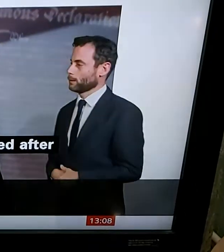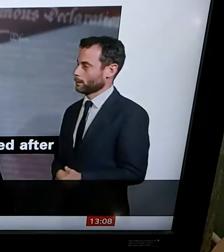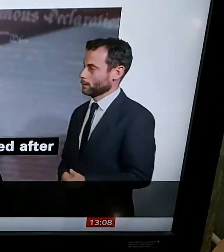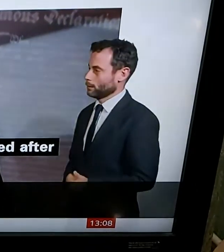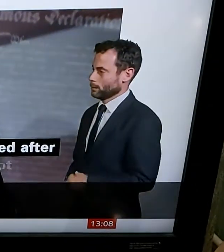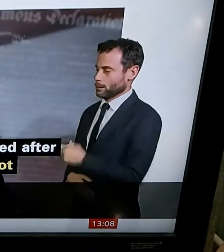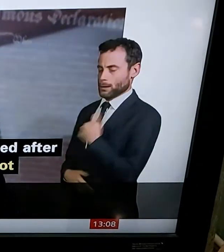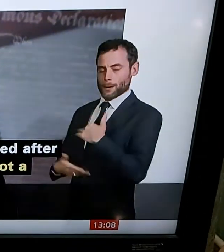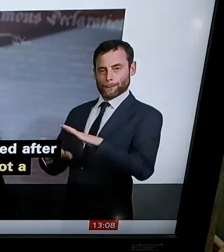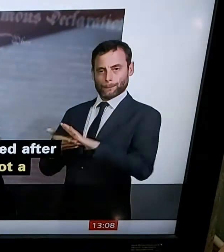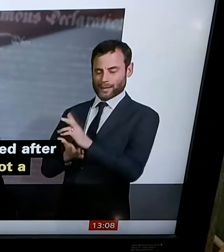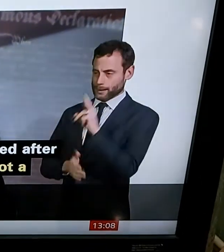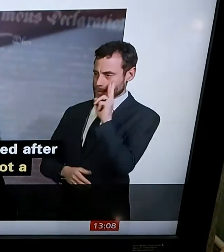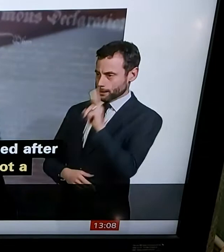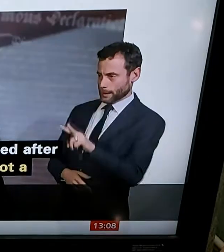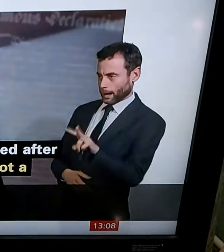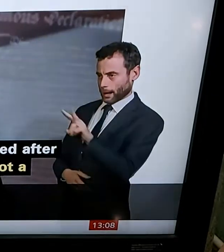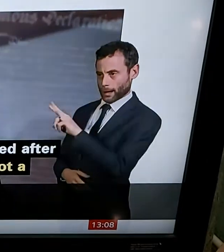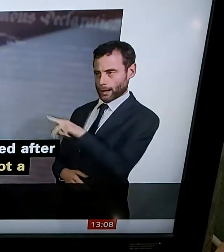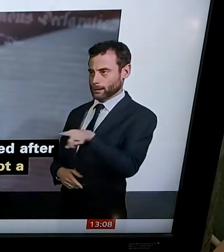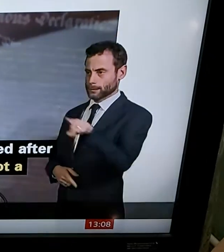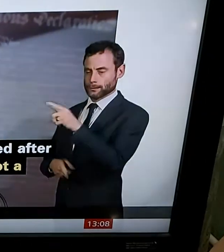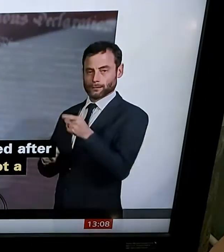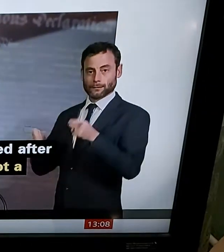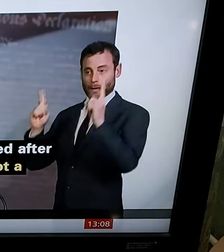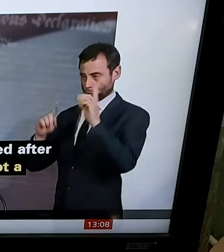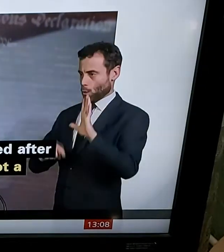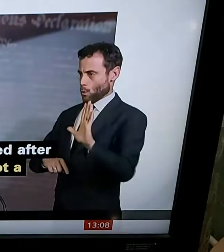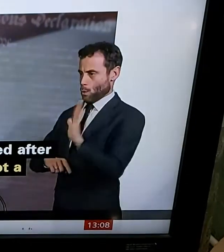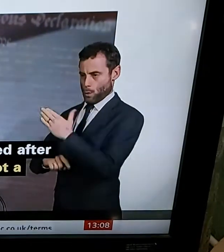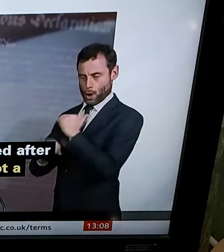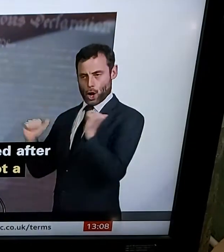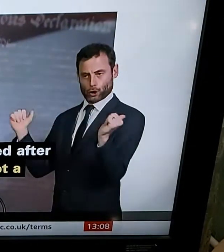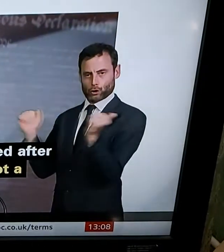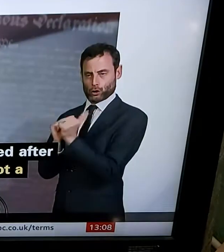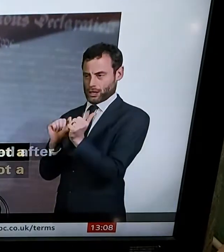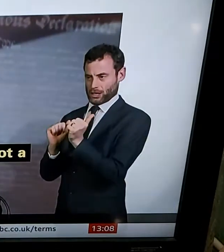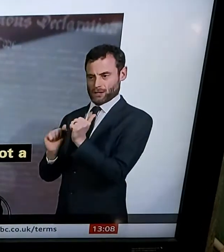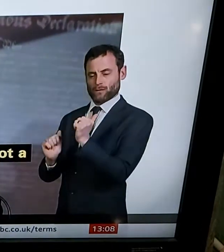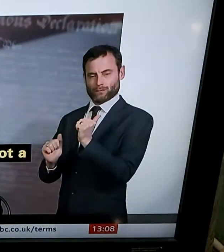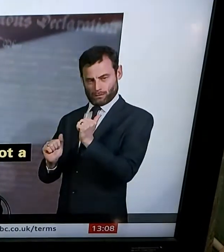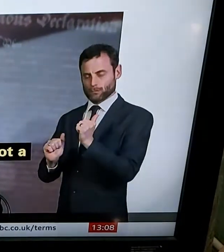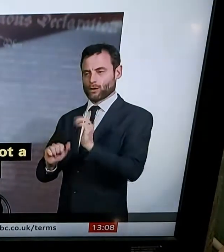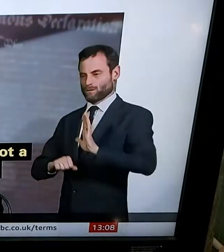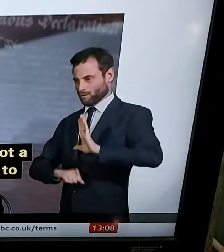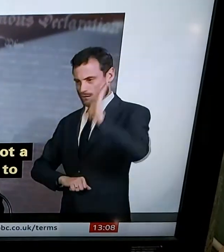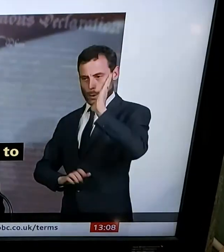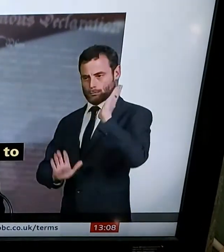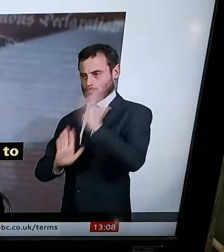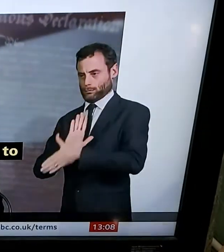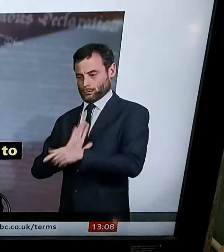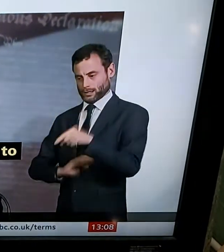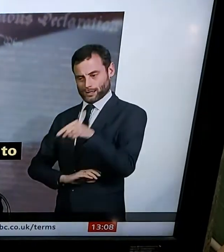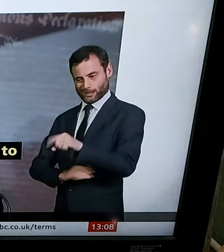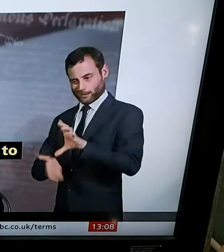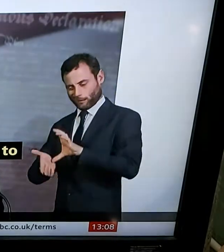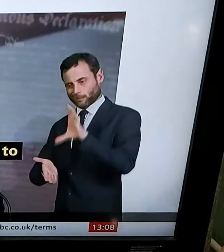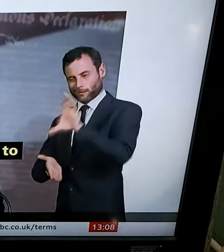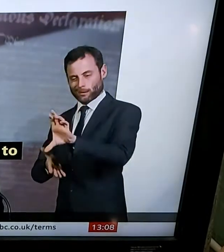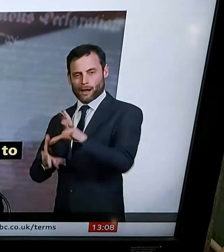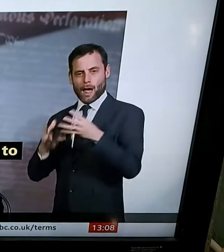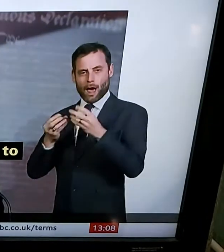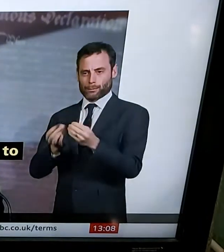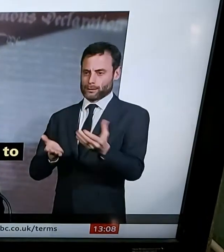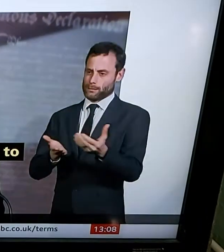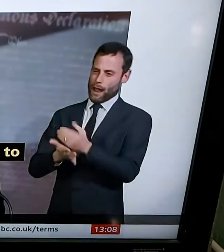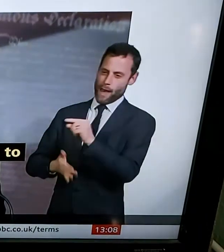voted against this $2 trillion rescue bill to save American individuals,